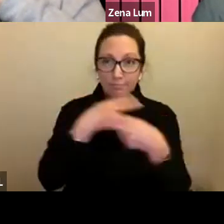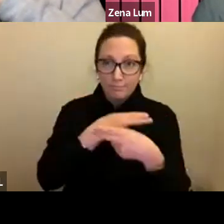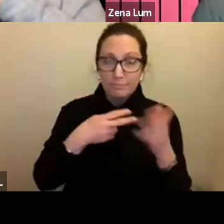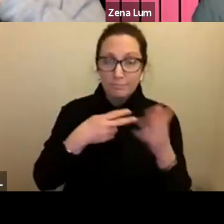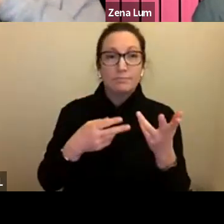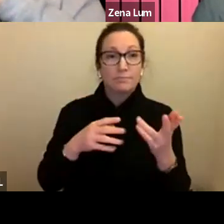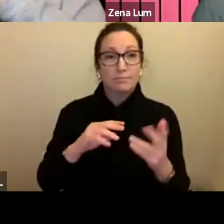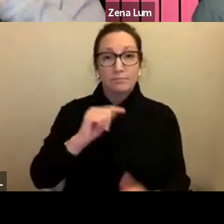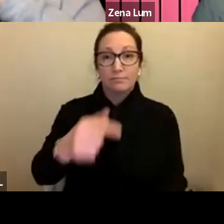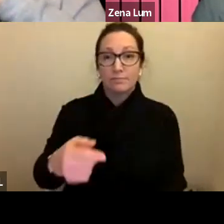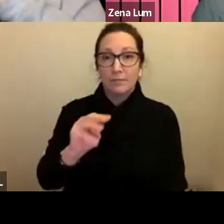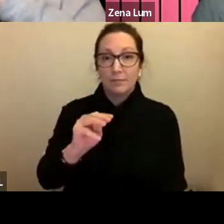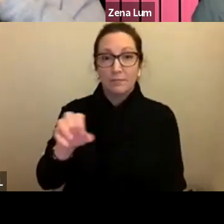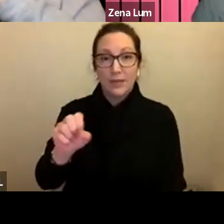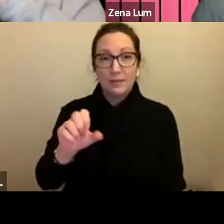Ms. Sullivan,